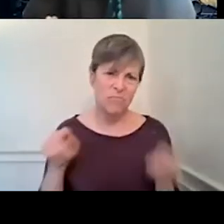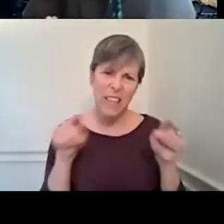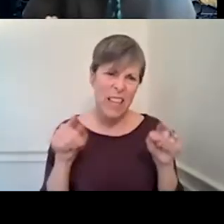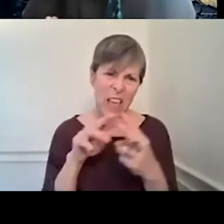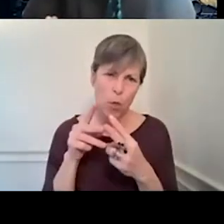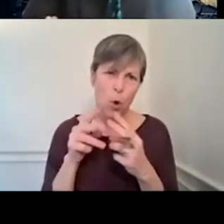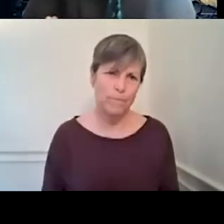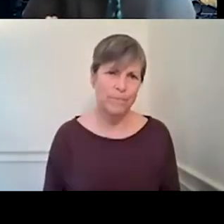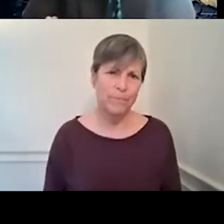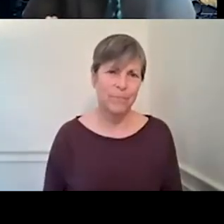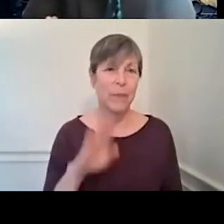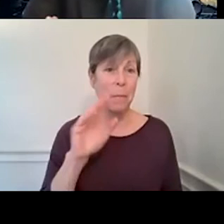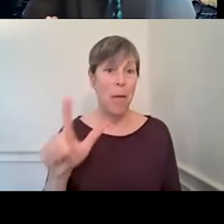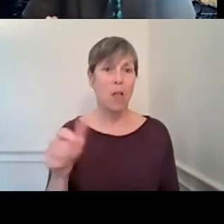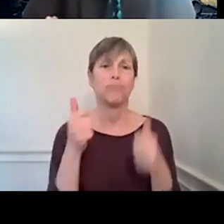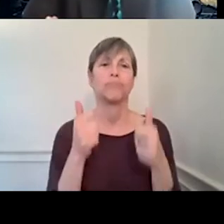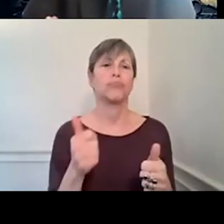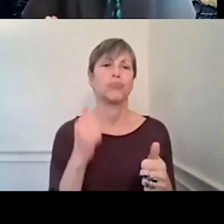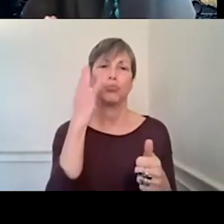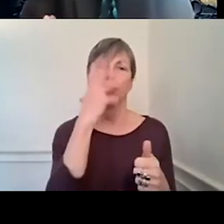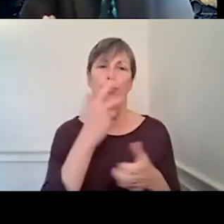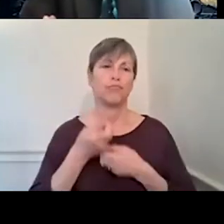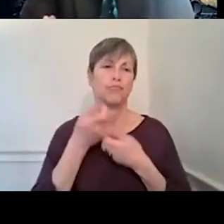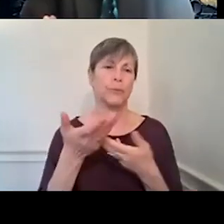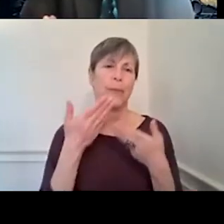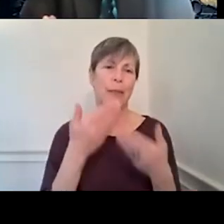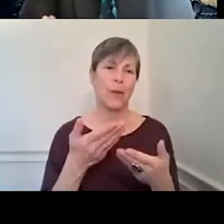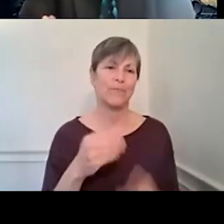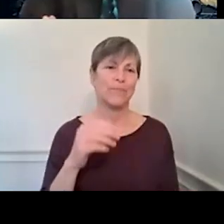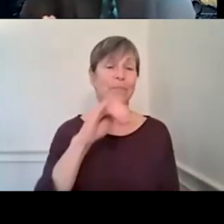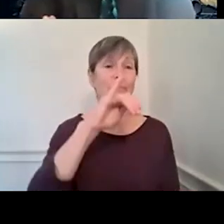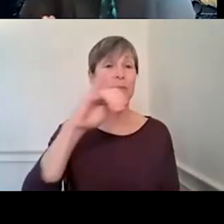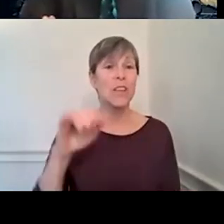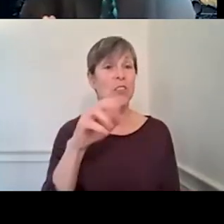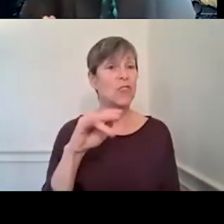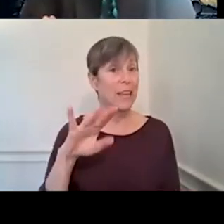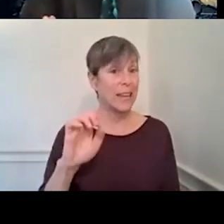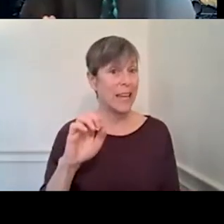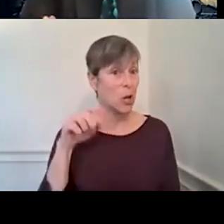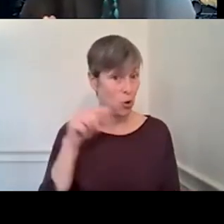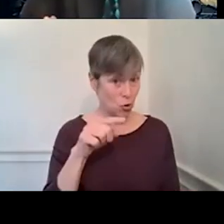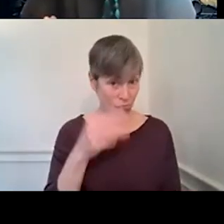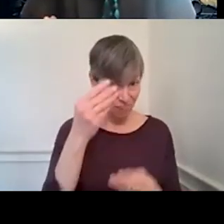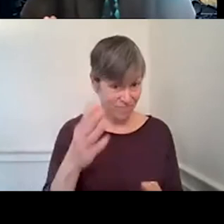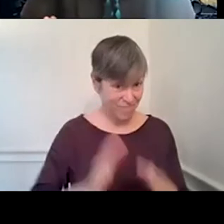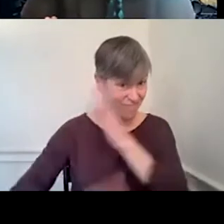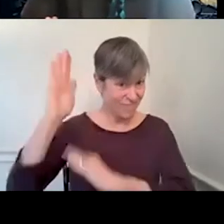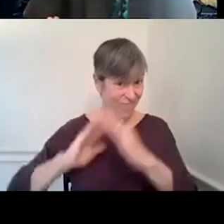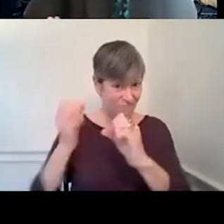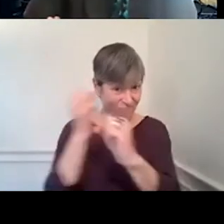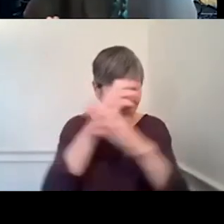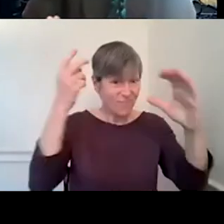Well stated. Thank you. That's wonderful. Jeannie, you want to share where you thought you'd be going, your career?